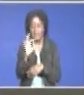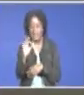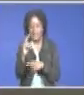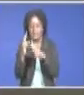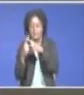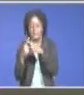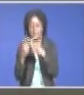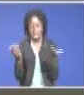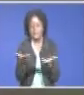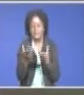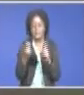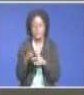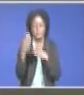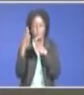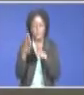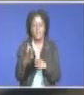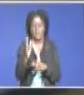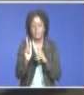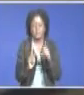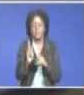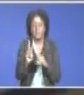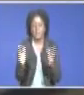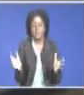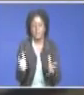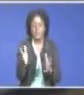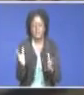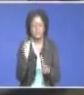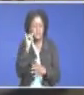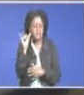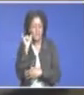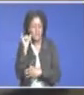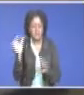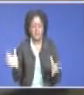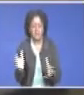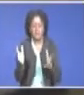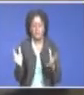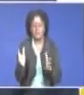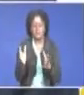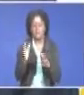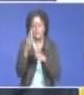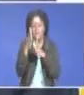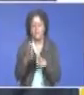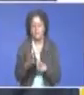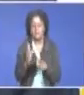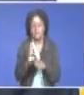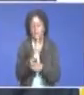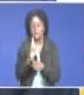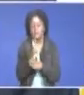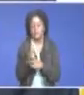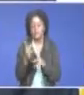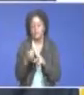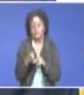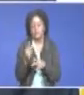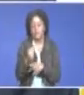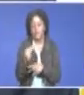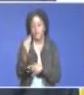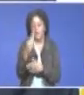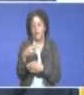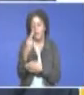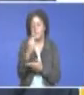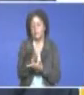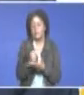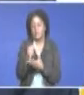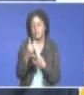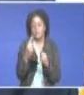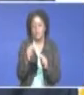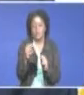yesterday, Samsung officials encourage Bahamian mobile users, particularly those who love the Samsung brand, to upgrade and try this new device.